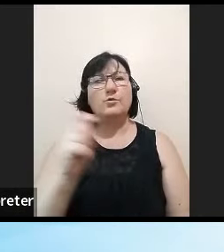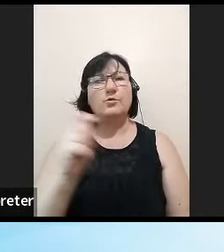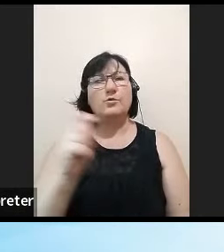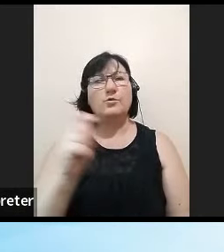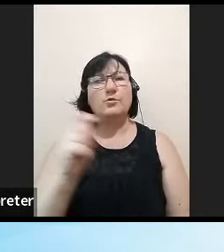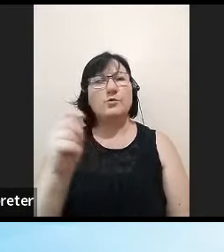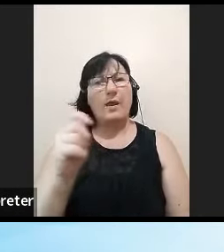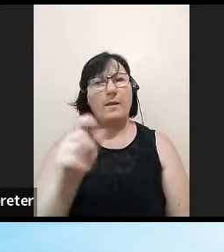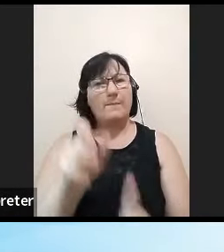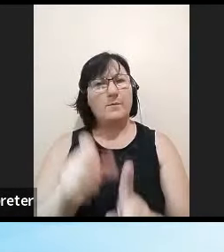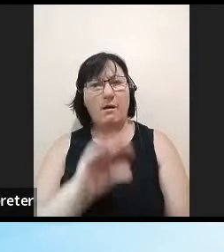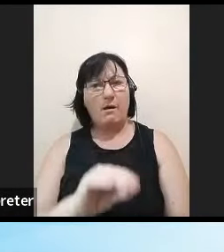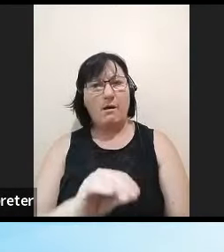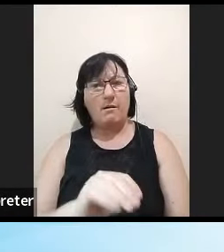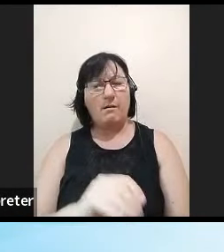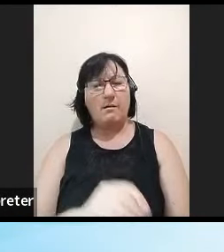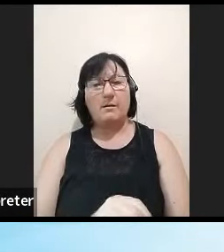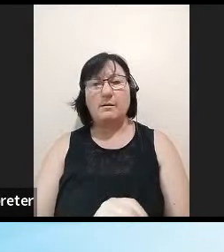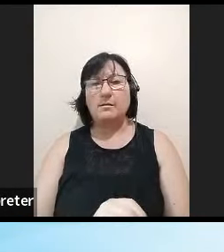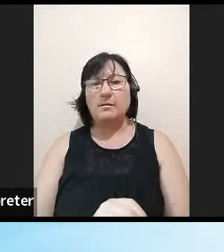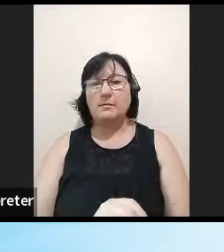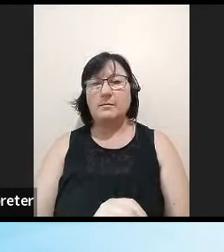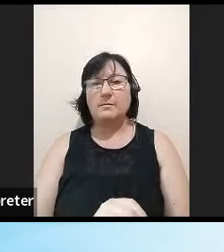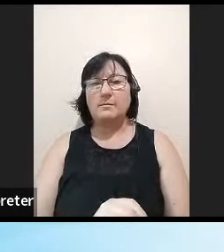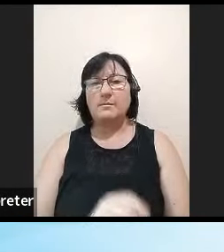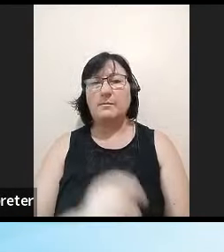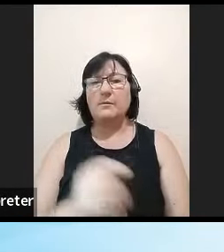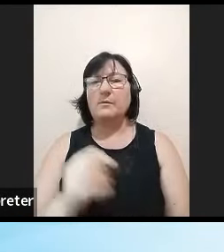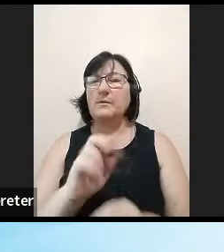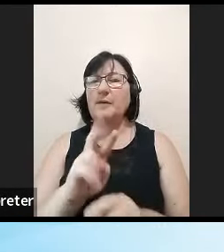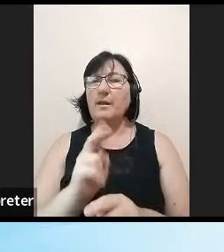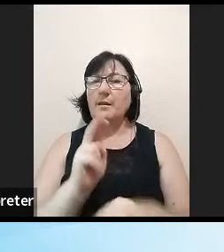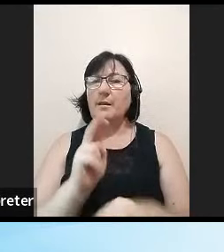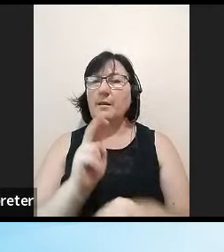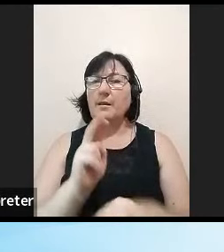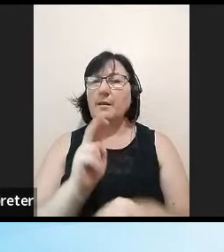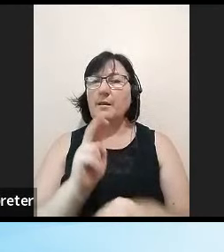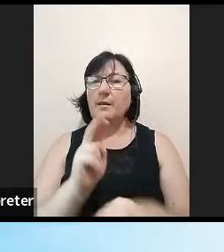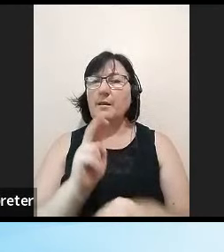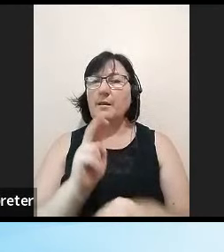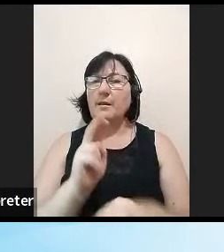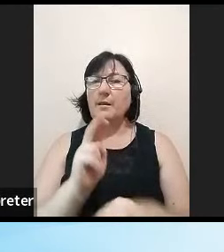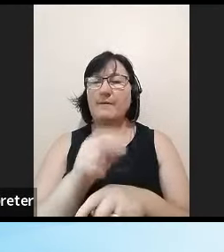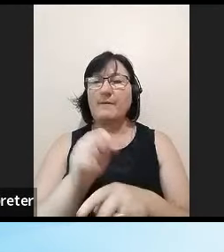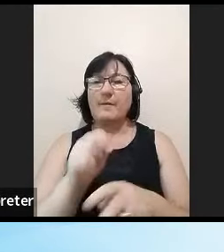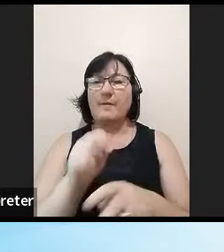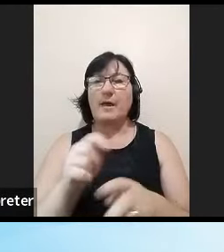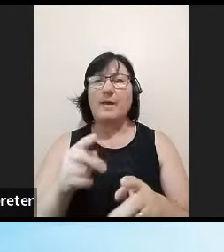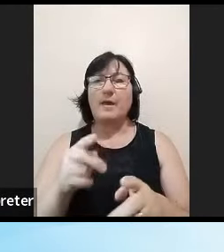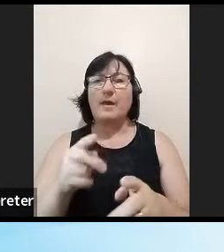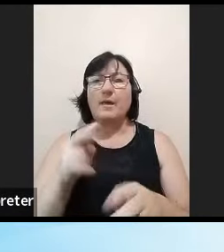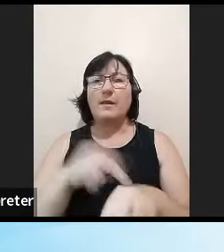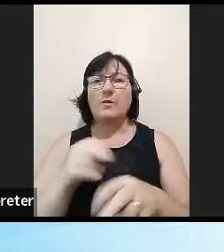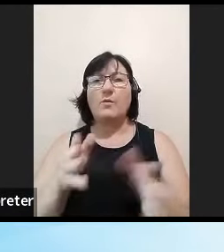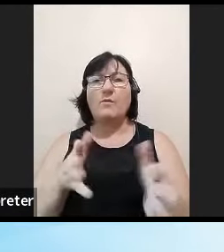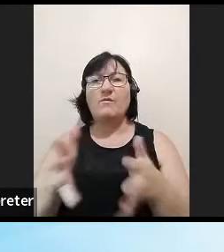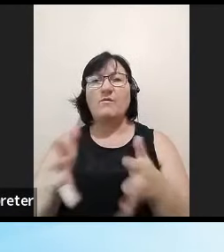that they need to pay if they need to facilitate embargoes for inspections.